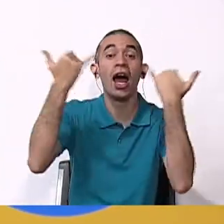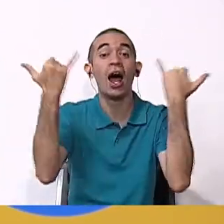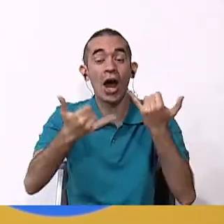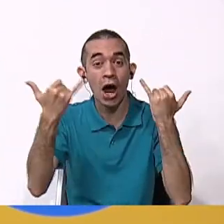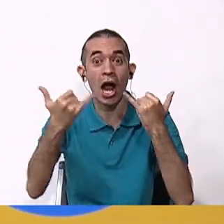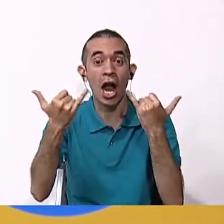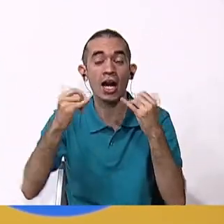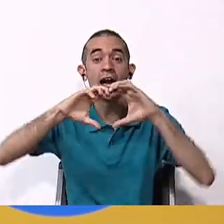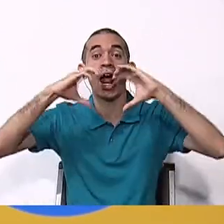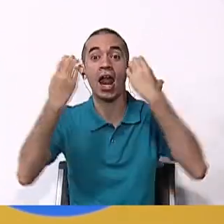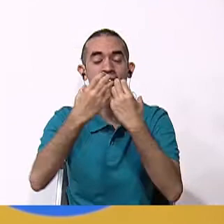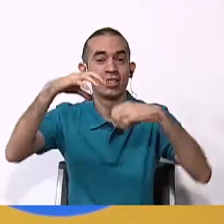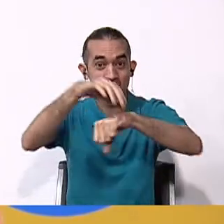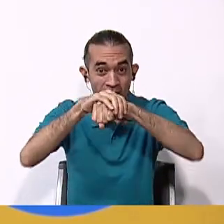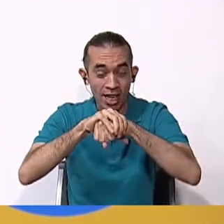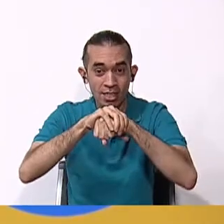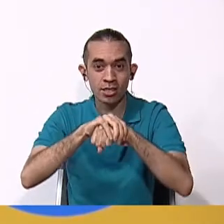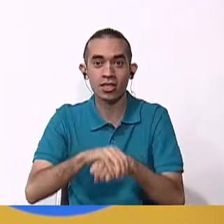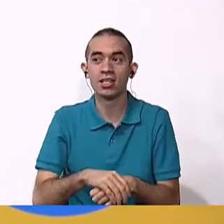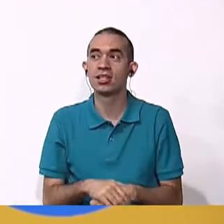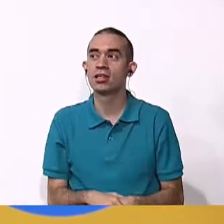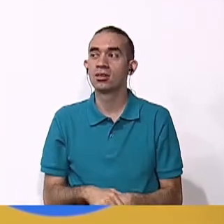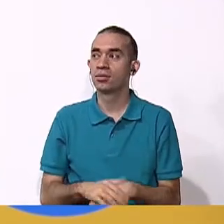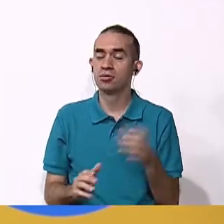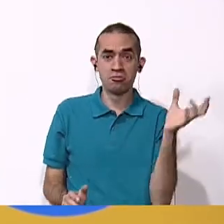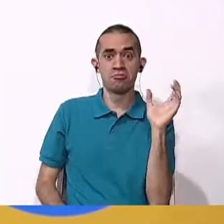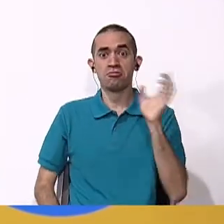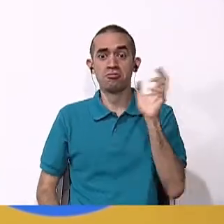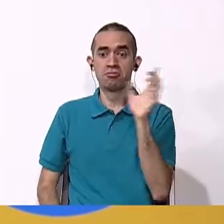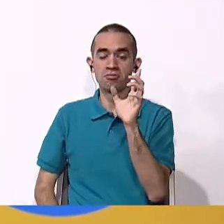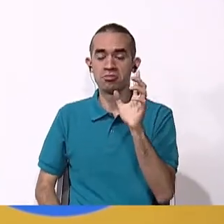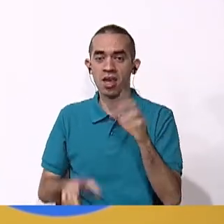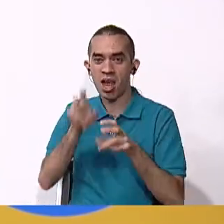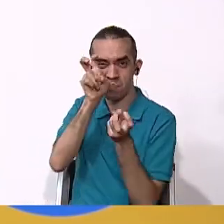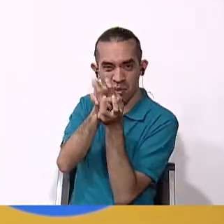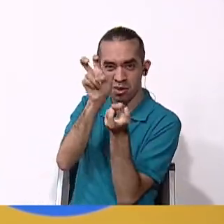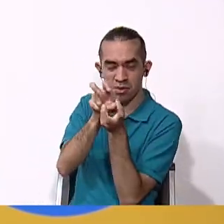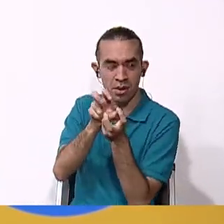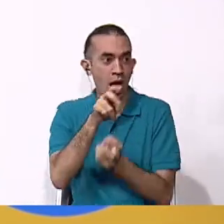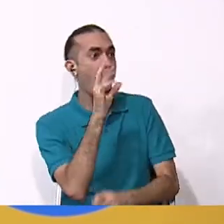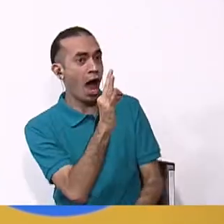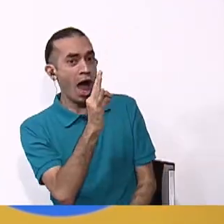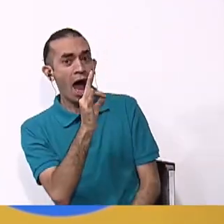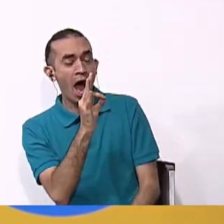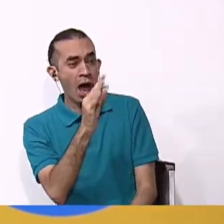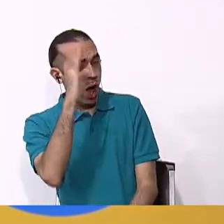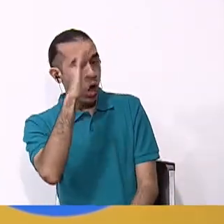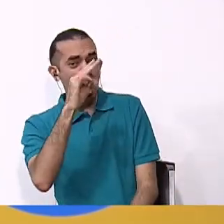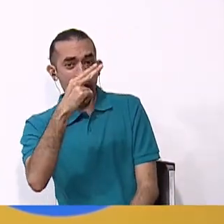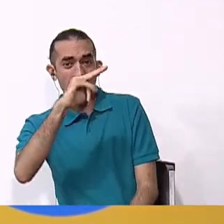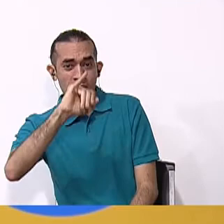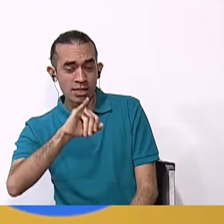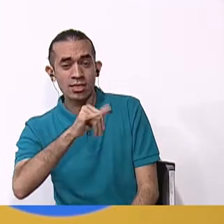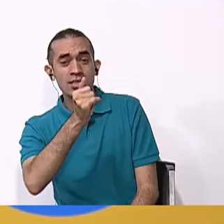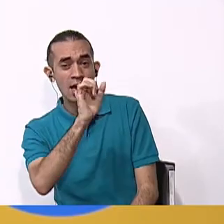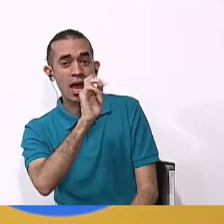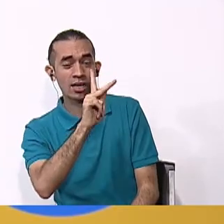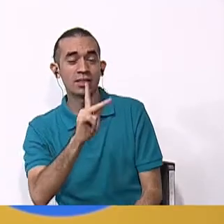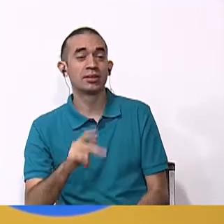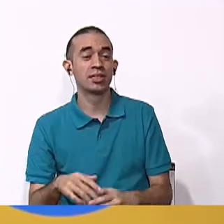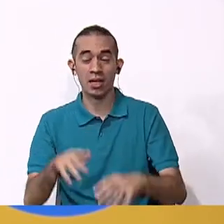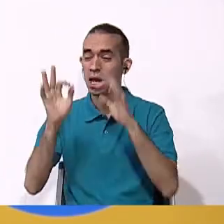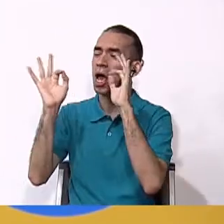the English class. Oh, teacher, teacher. Oh, Jack, hello. Hello,